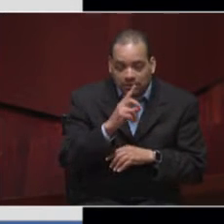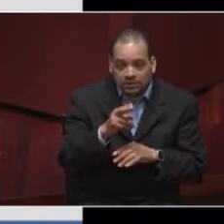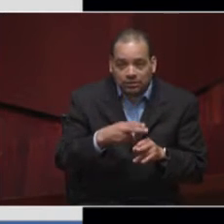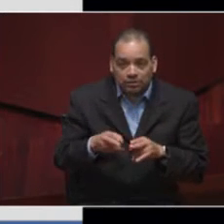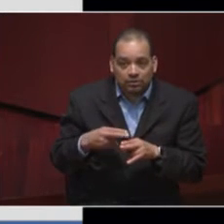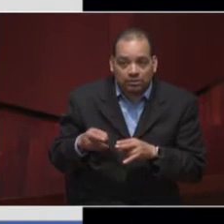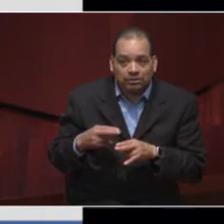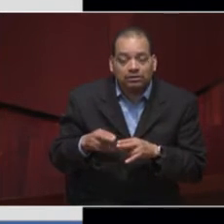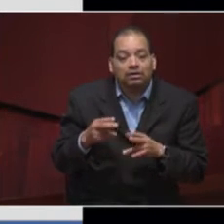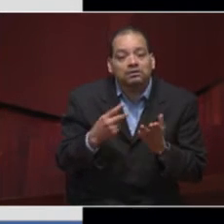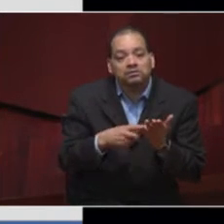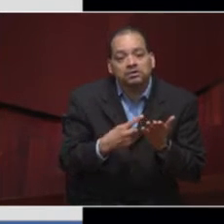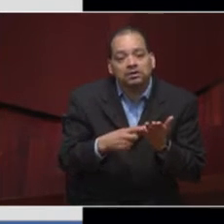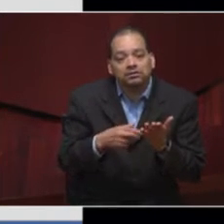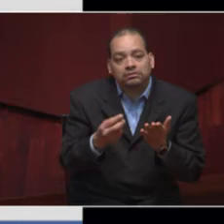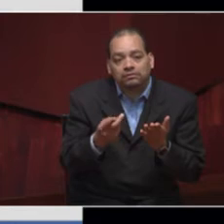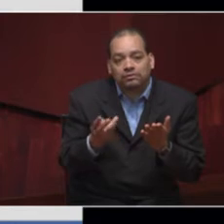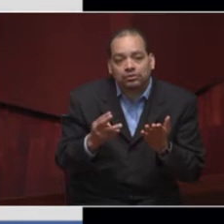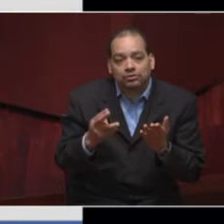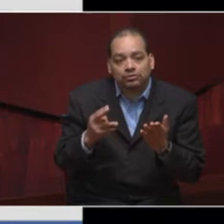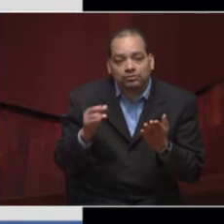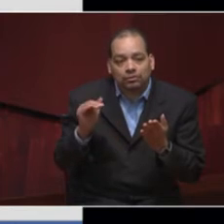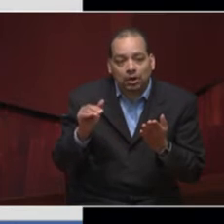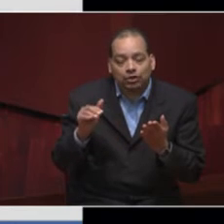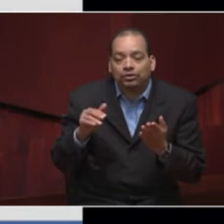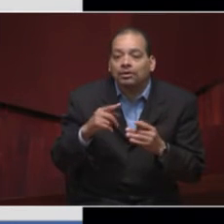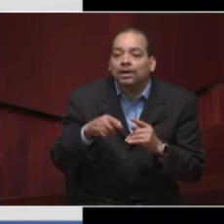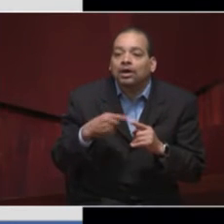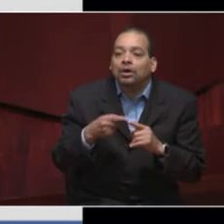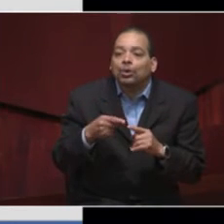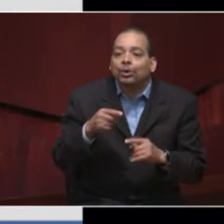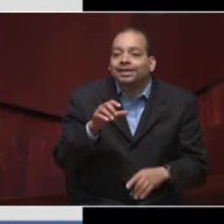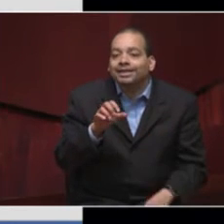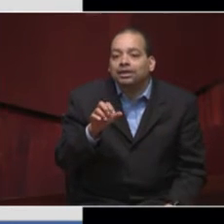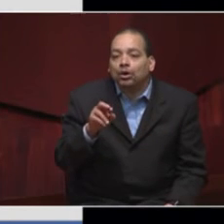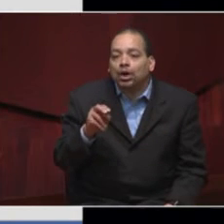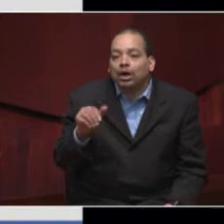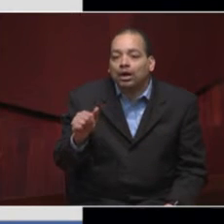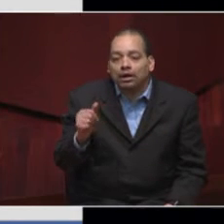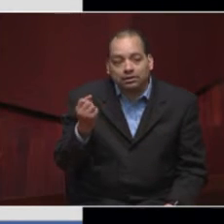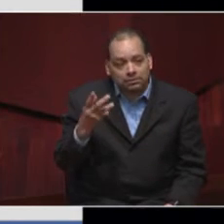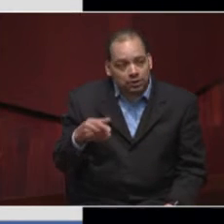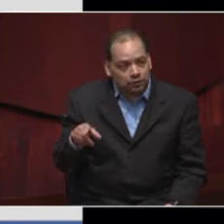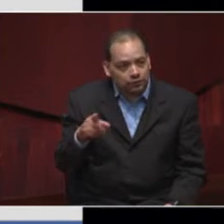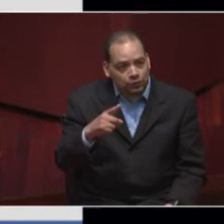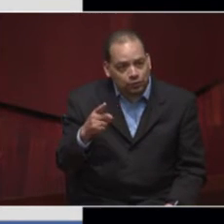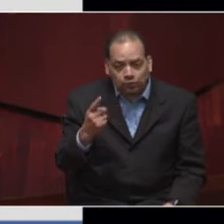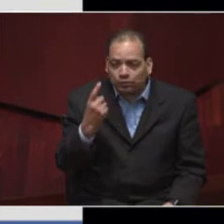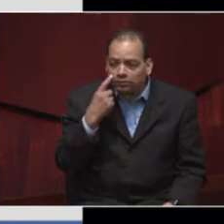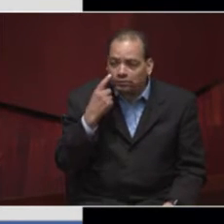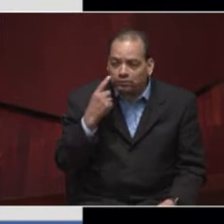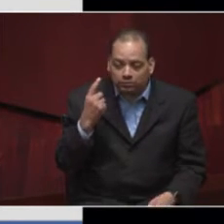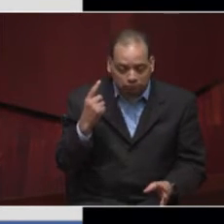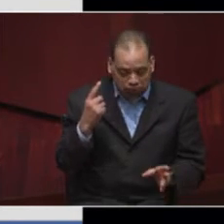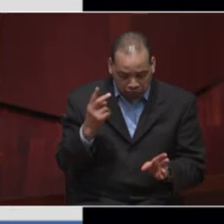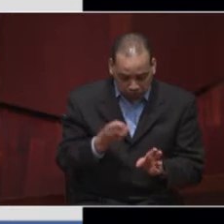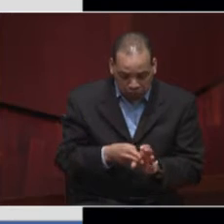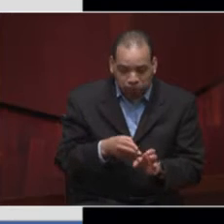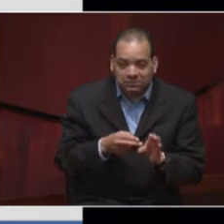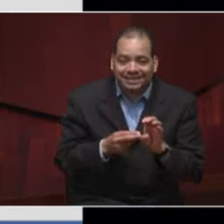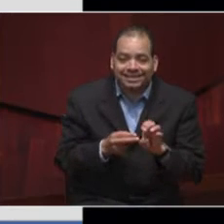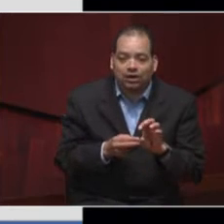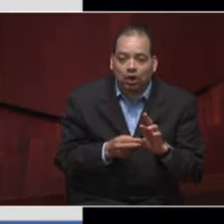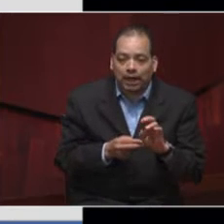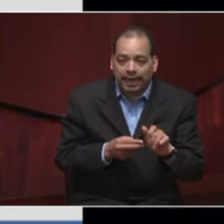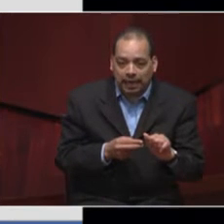over a few reminders about ERA, especially for those of you who are new to using ERA. And after that,